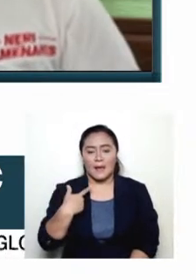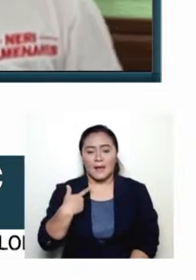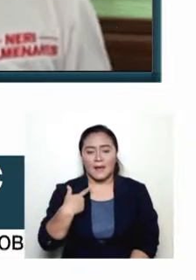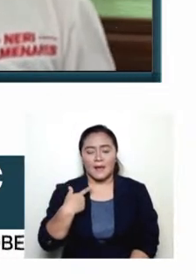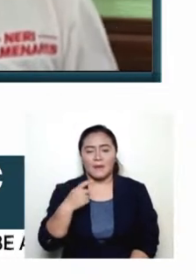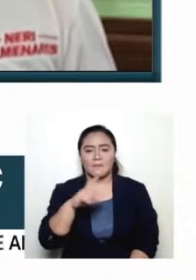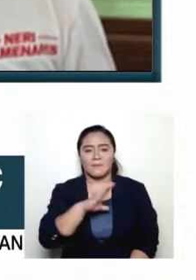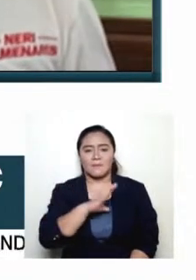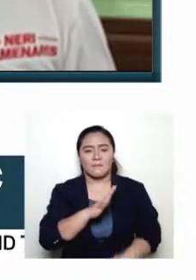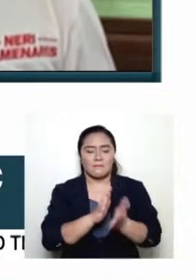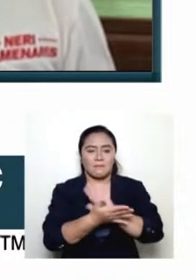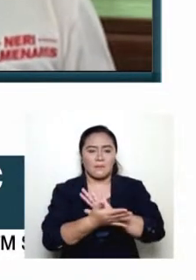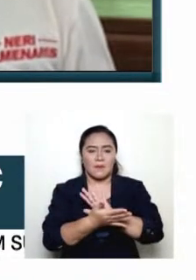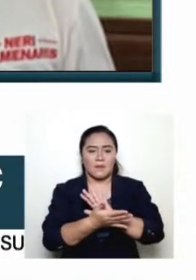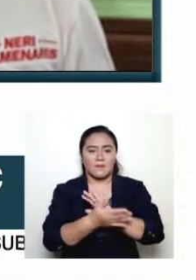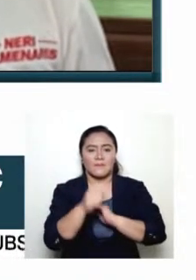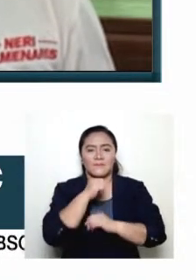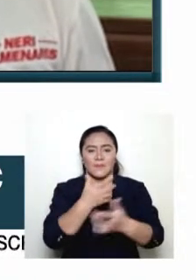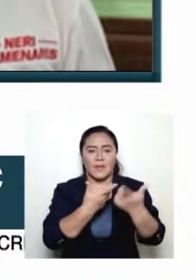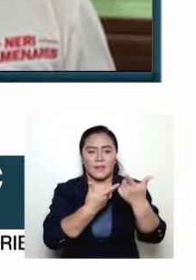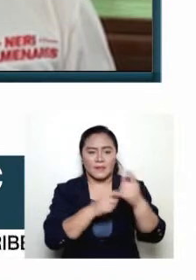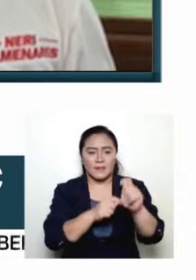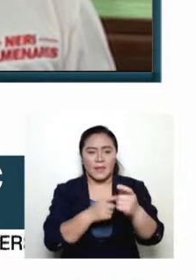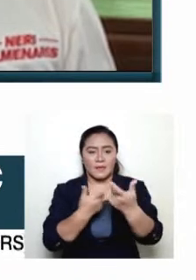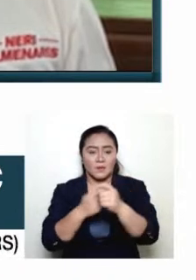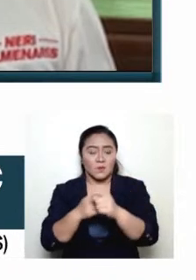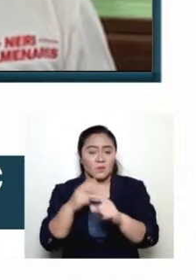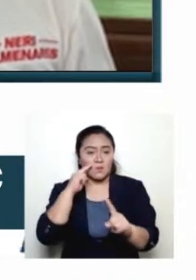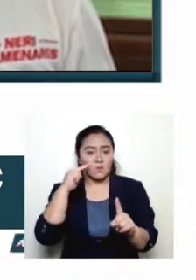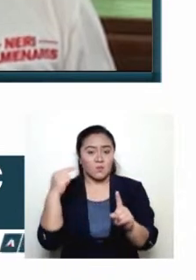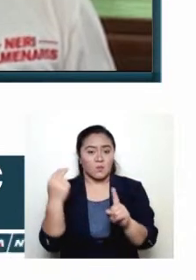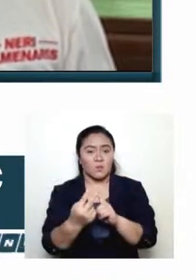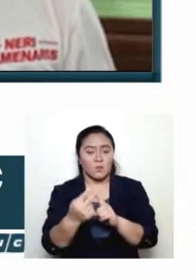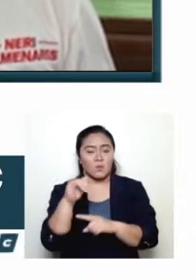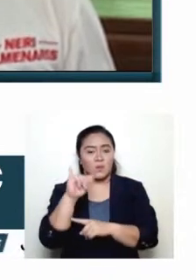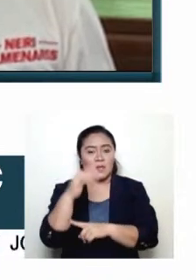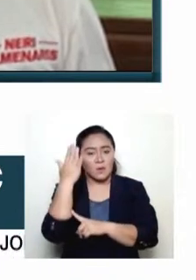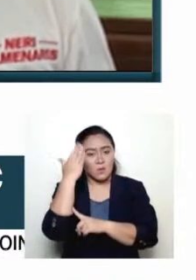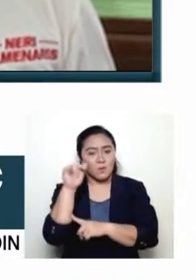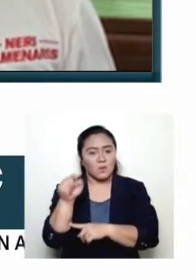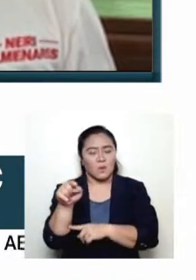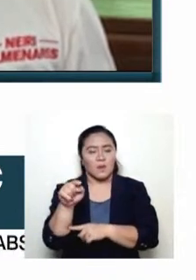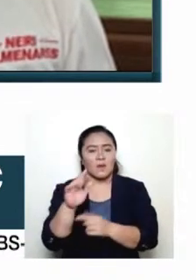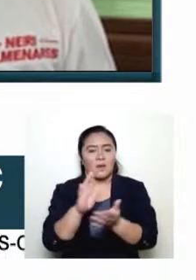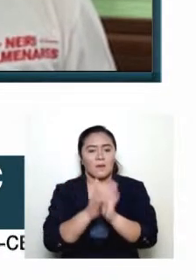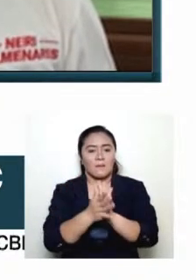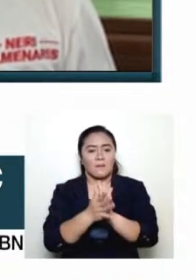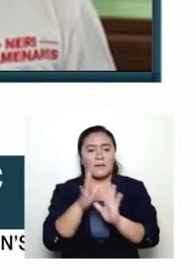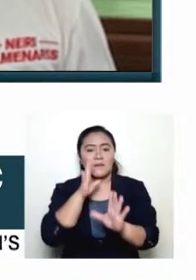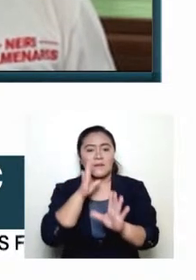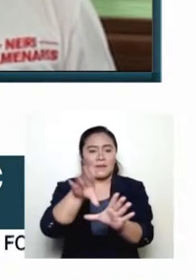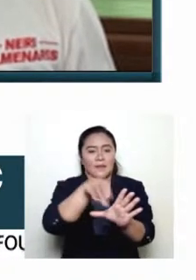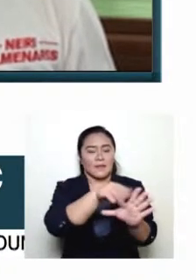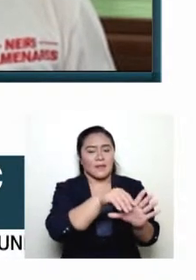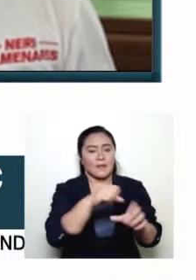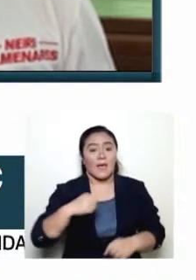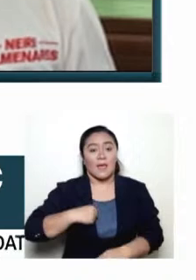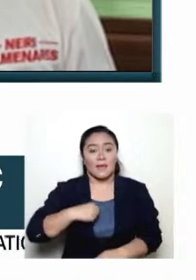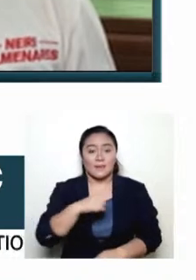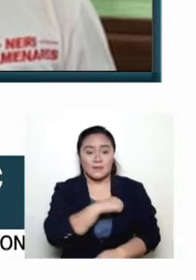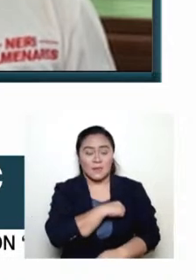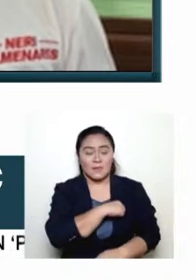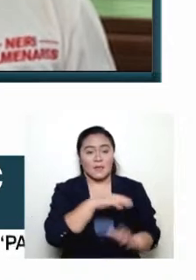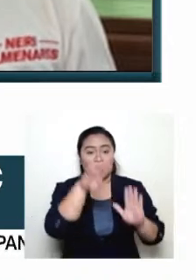distrust of you. And that's why you weren't included in the Senate slate of the